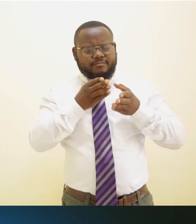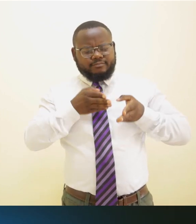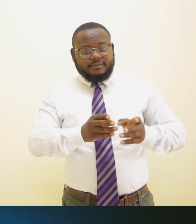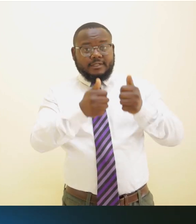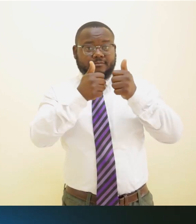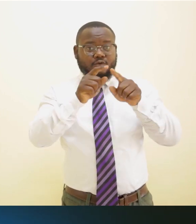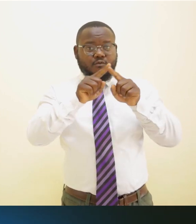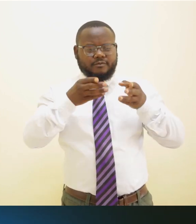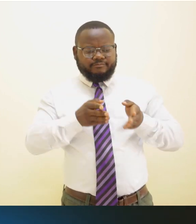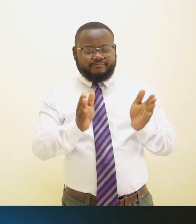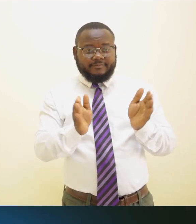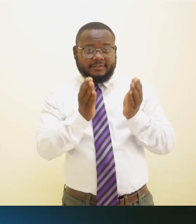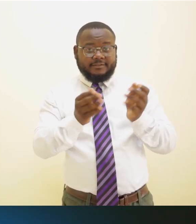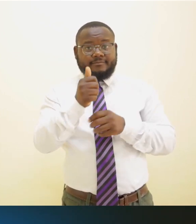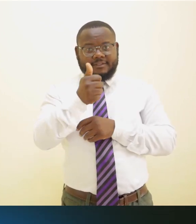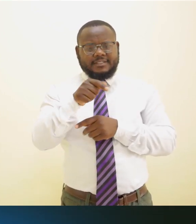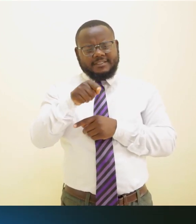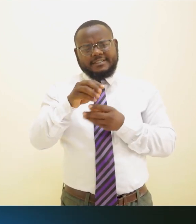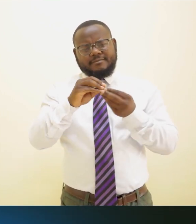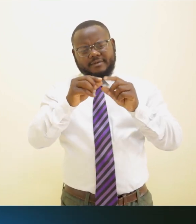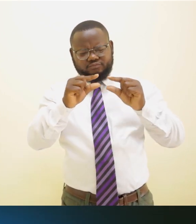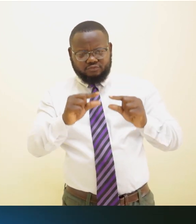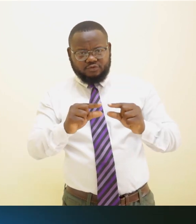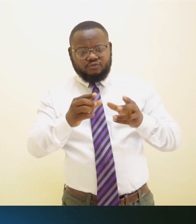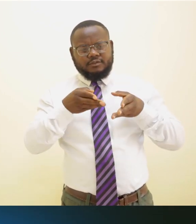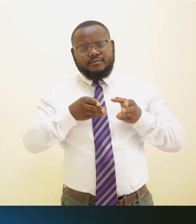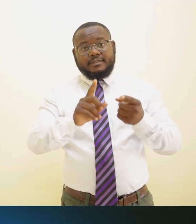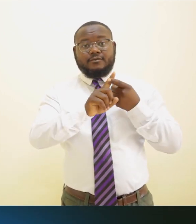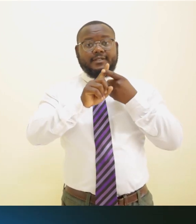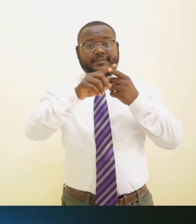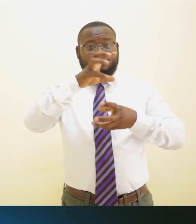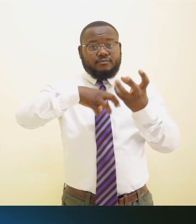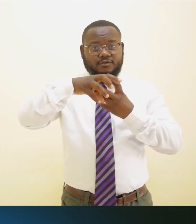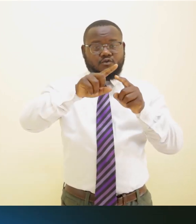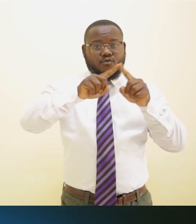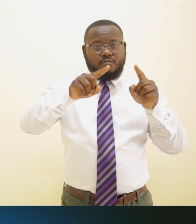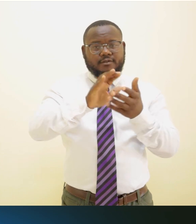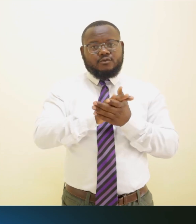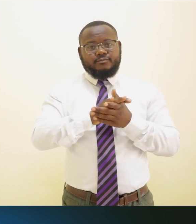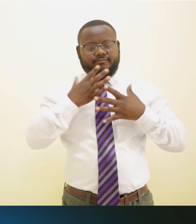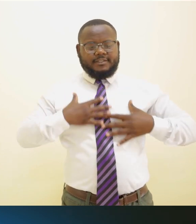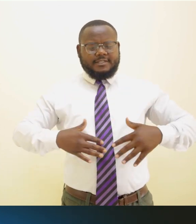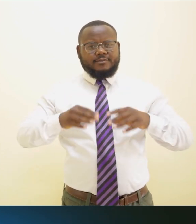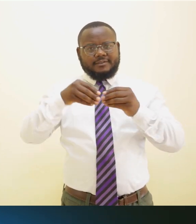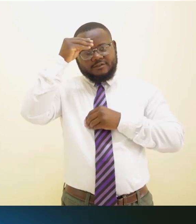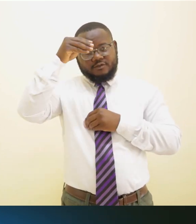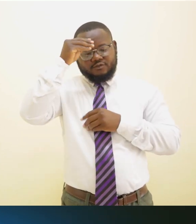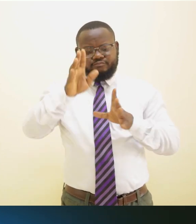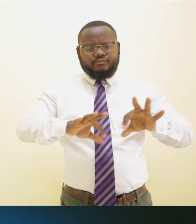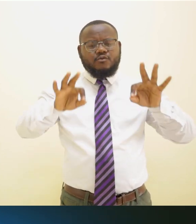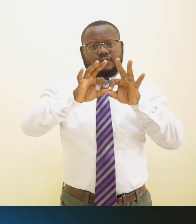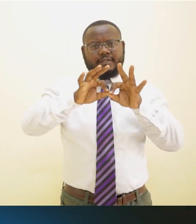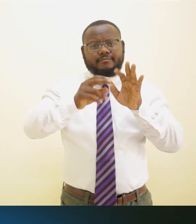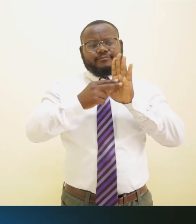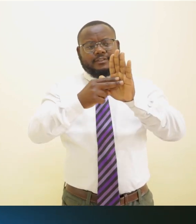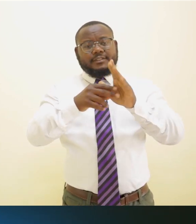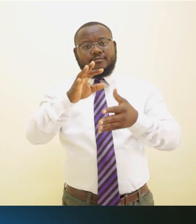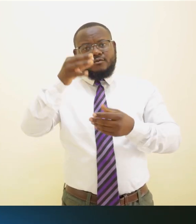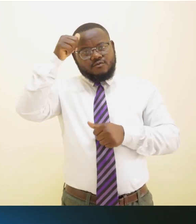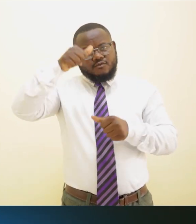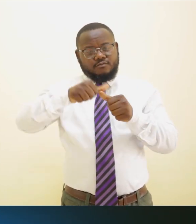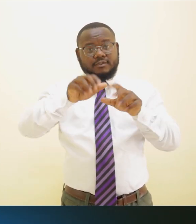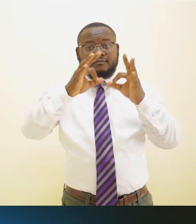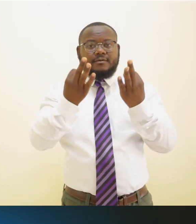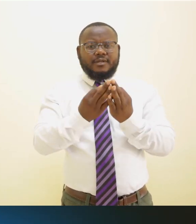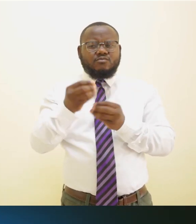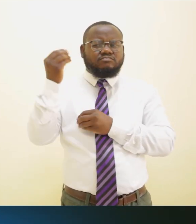good antenatal care help reduce birth-related complications, and health education is key, such as reminding families never to put